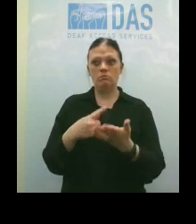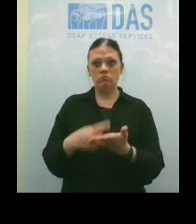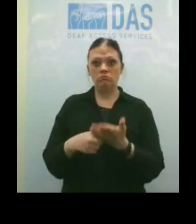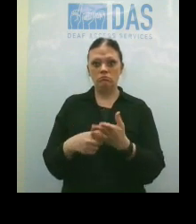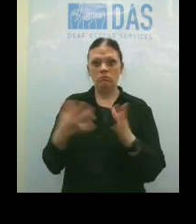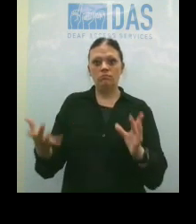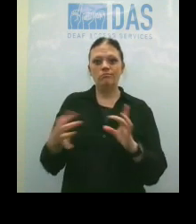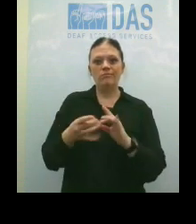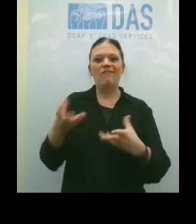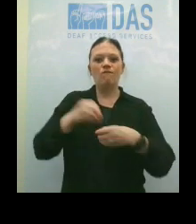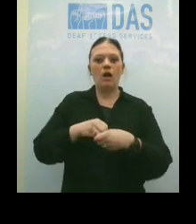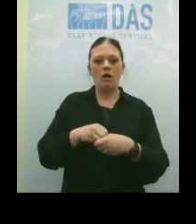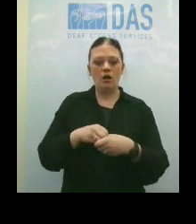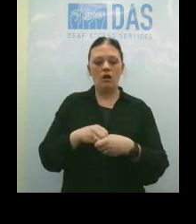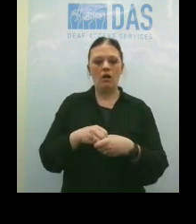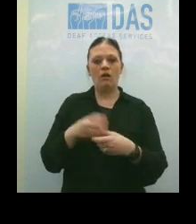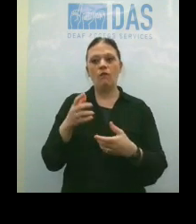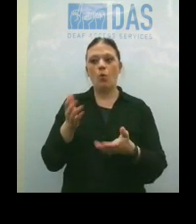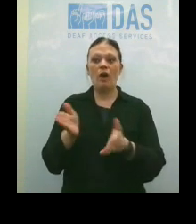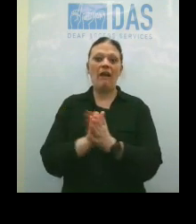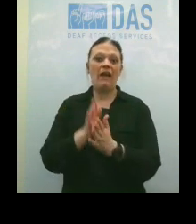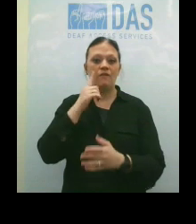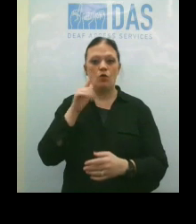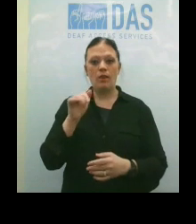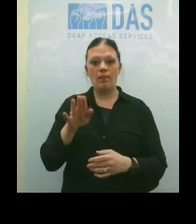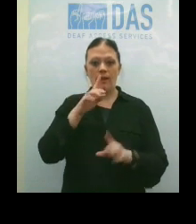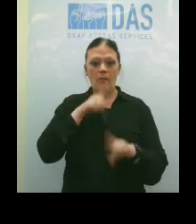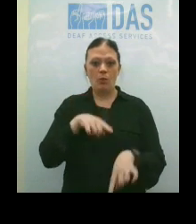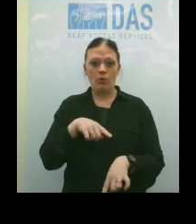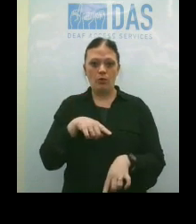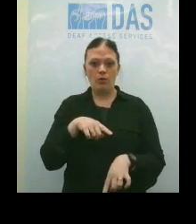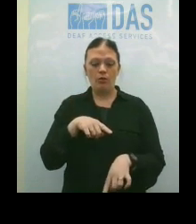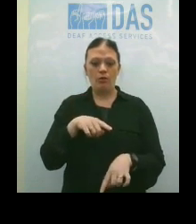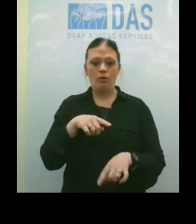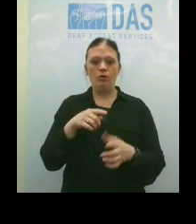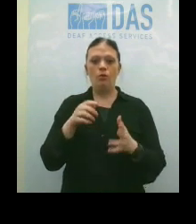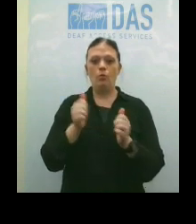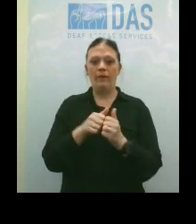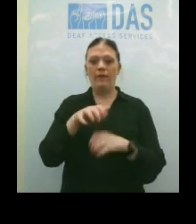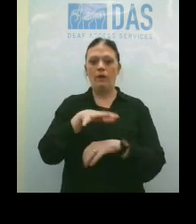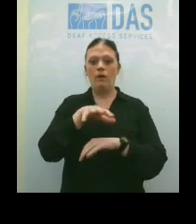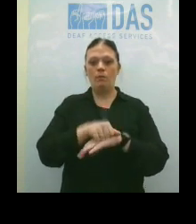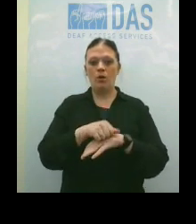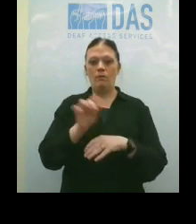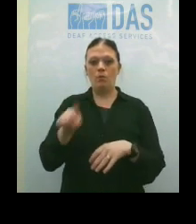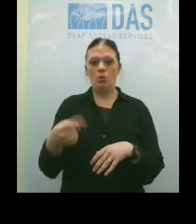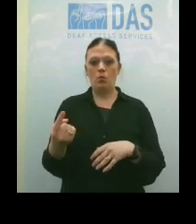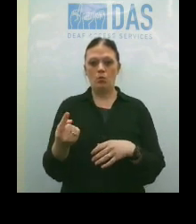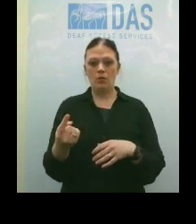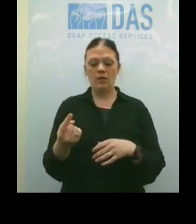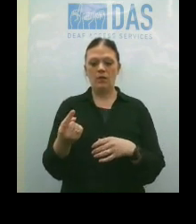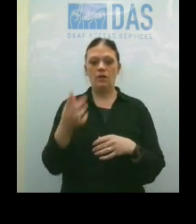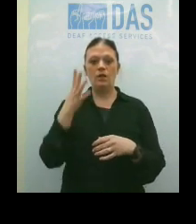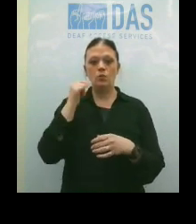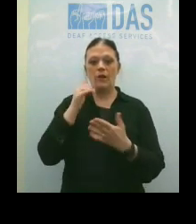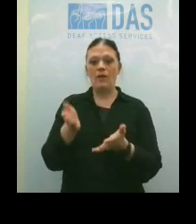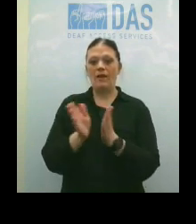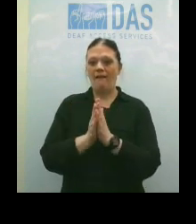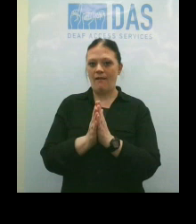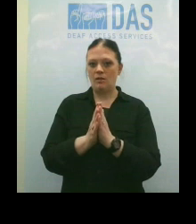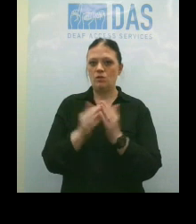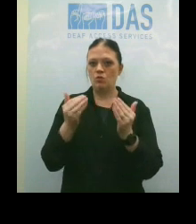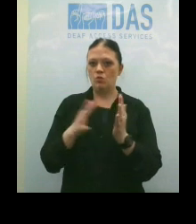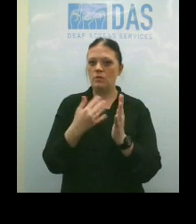get a lab order for that. And these are by appointment only, so that's why we ask you to schedule.